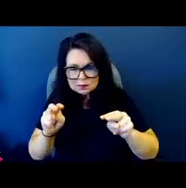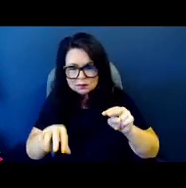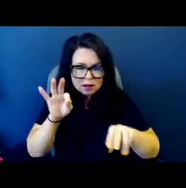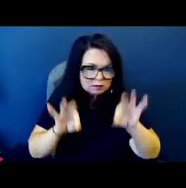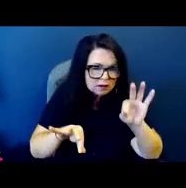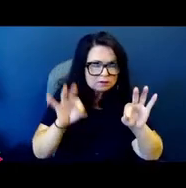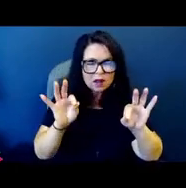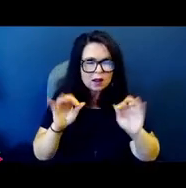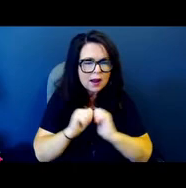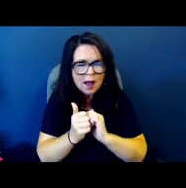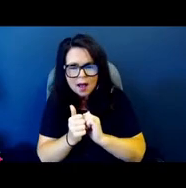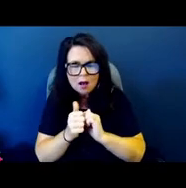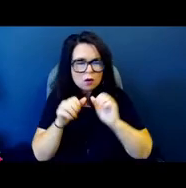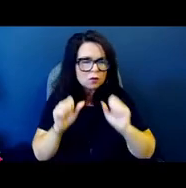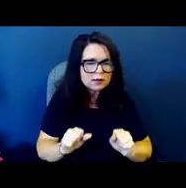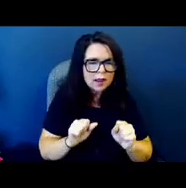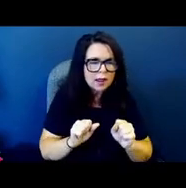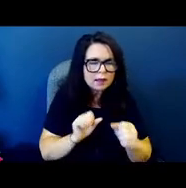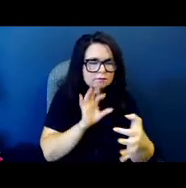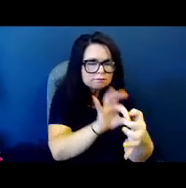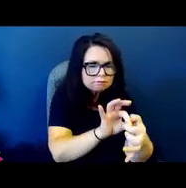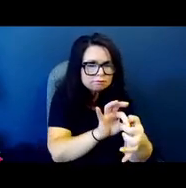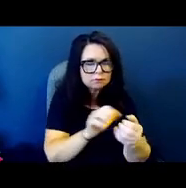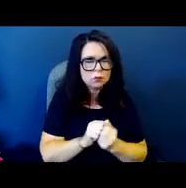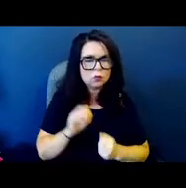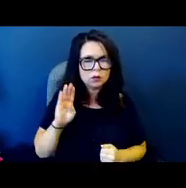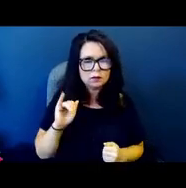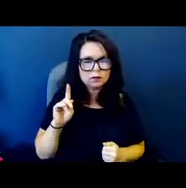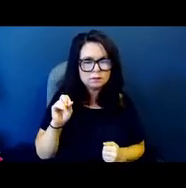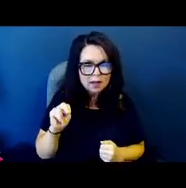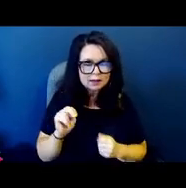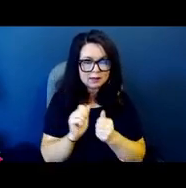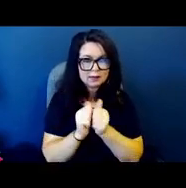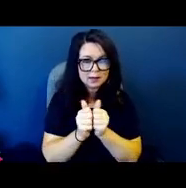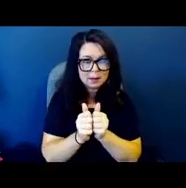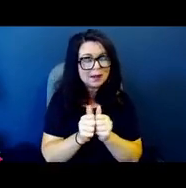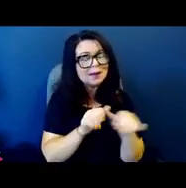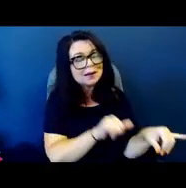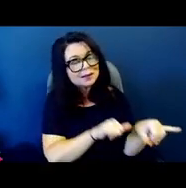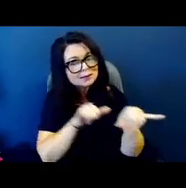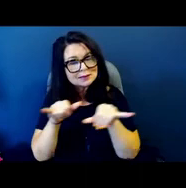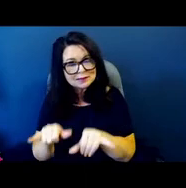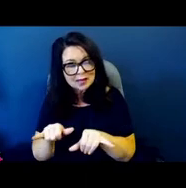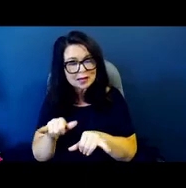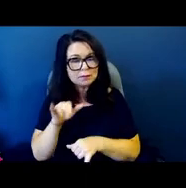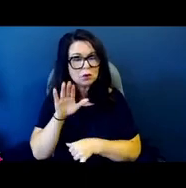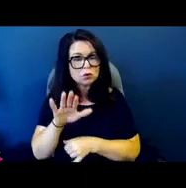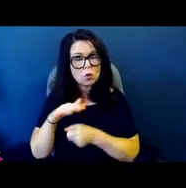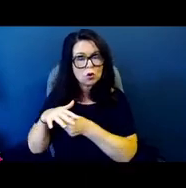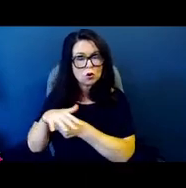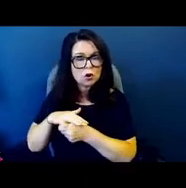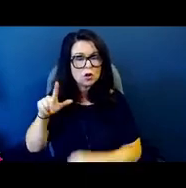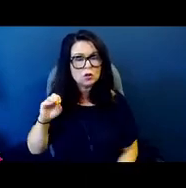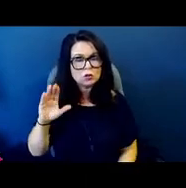ways to engage with the Biden campaign, but also local representatives